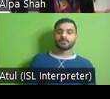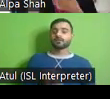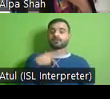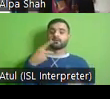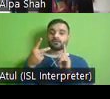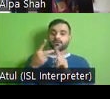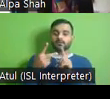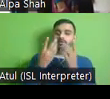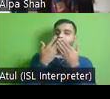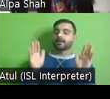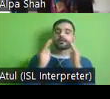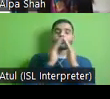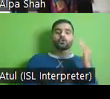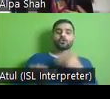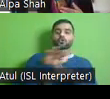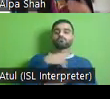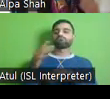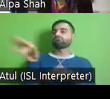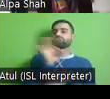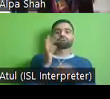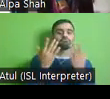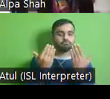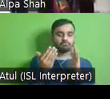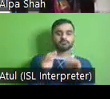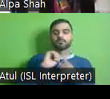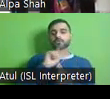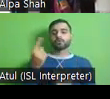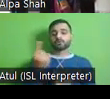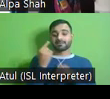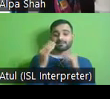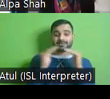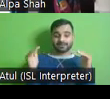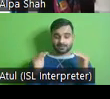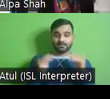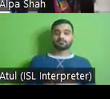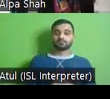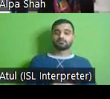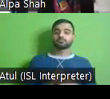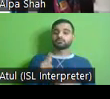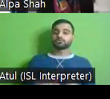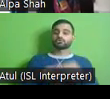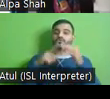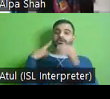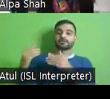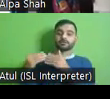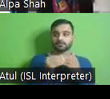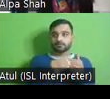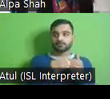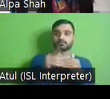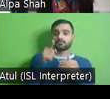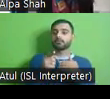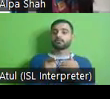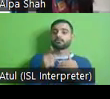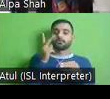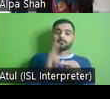is that any house can be chosen, but every single house has the qualities of leading. So it really